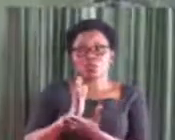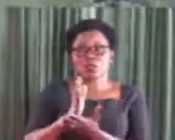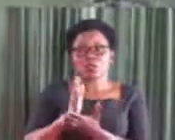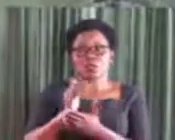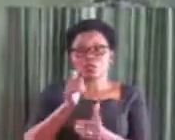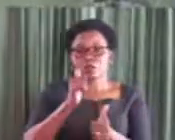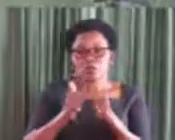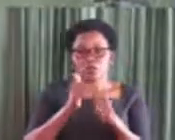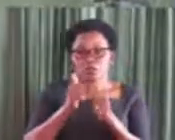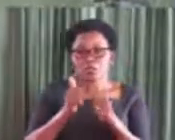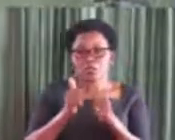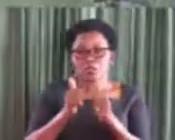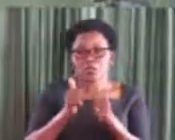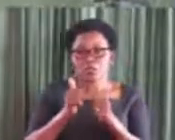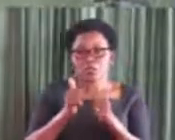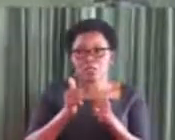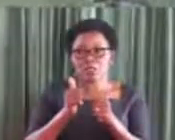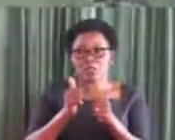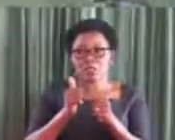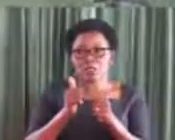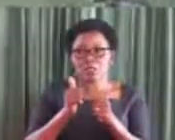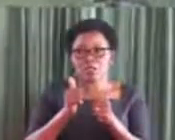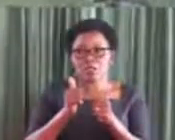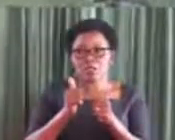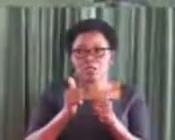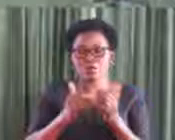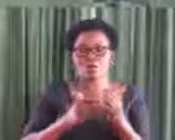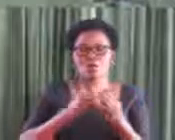overriding rights in land.